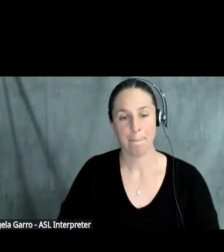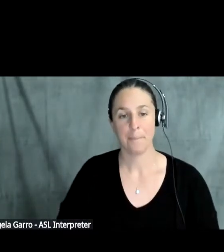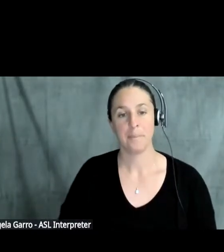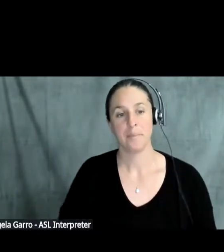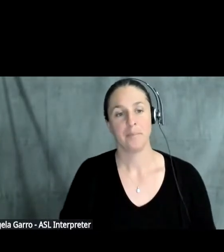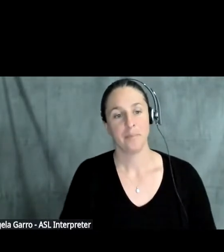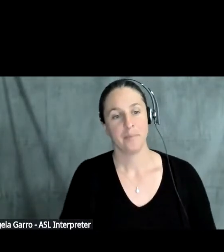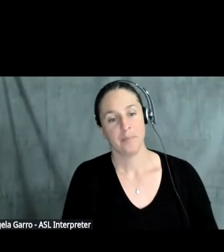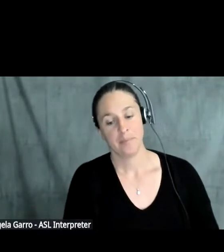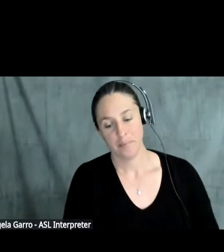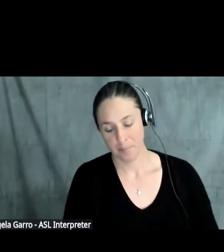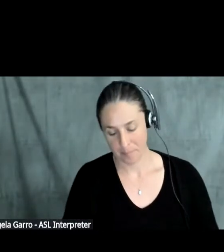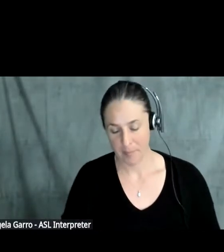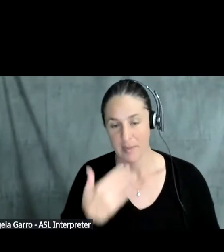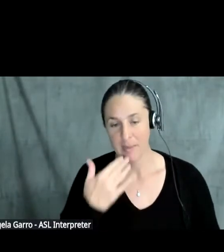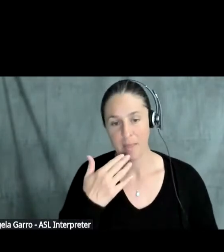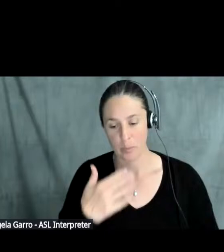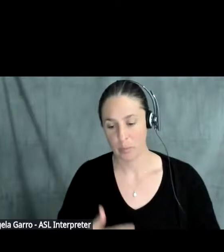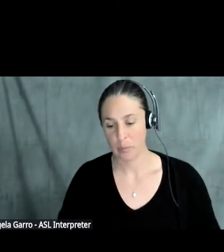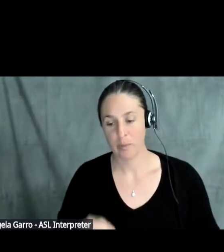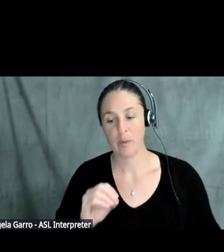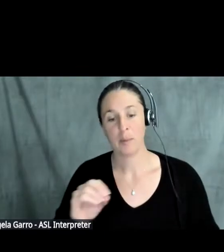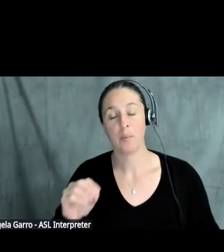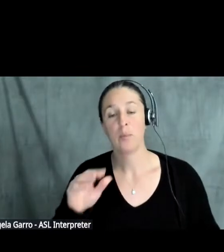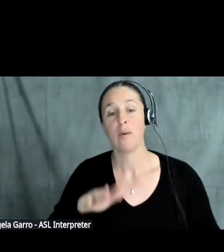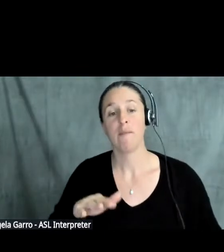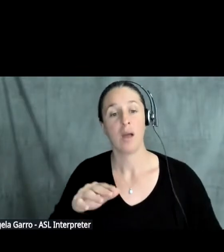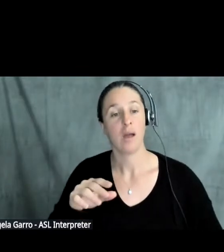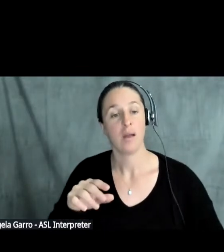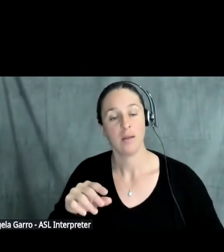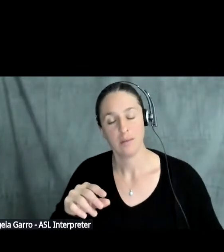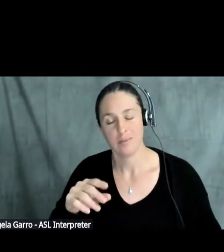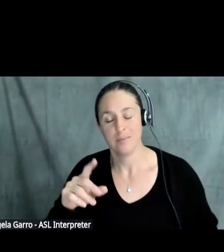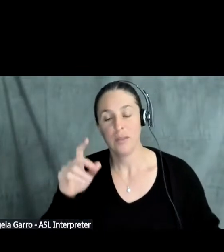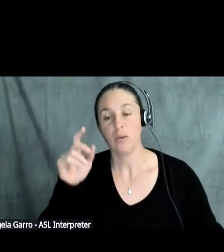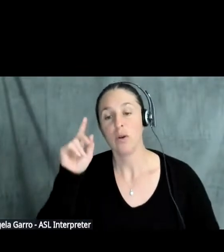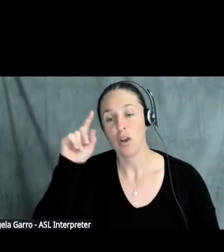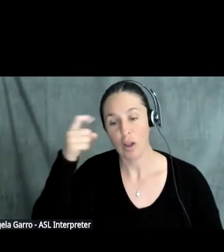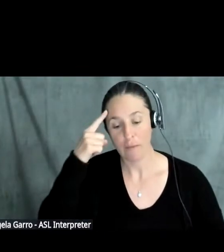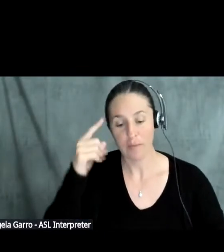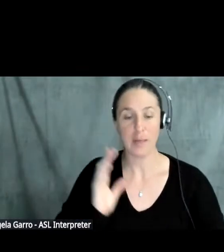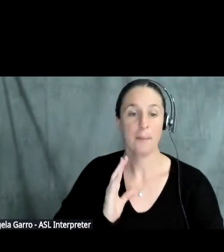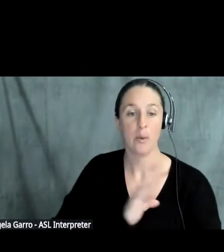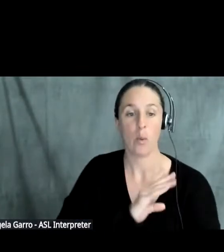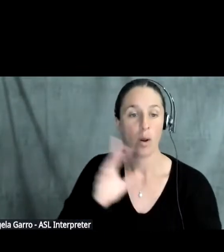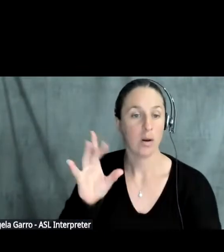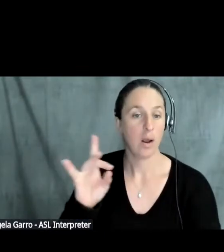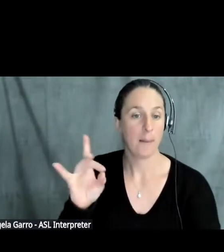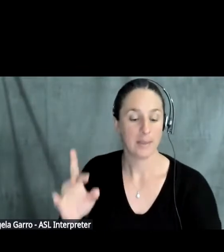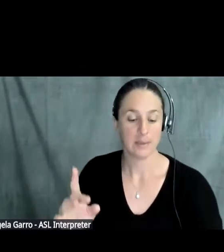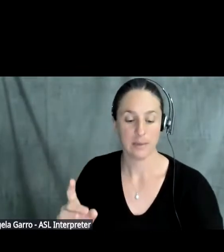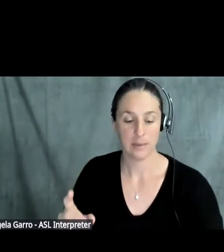Thank you. Okay, we're going to move on to governing board comments.